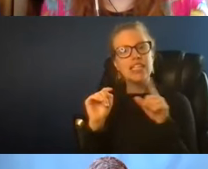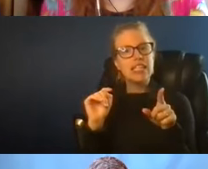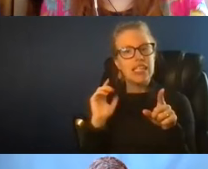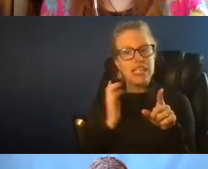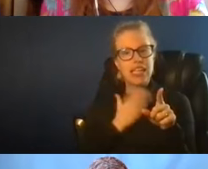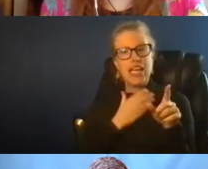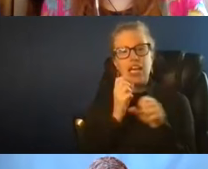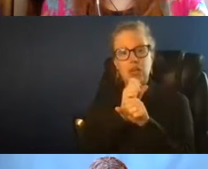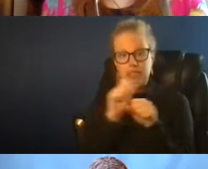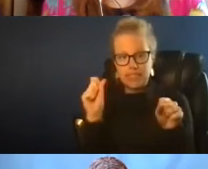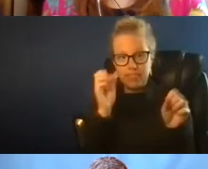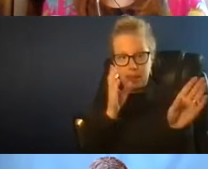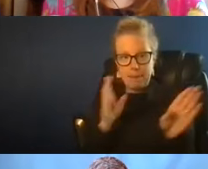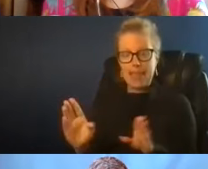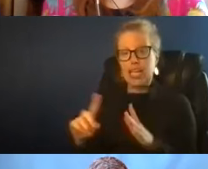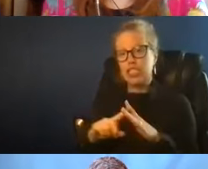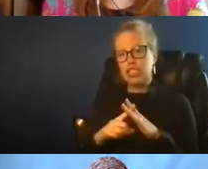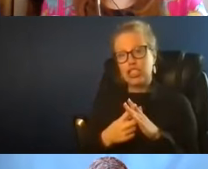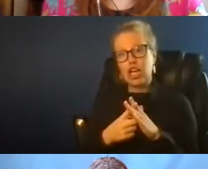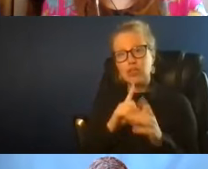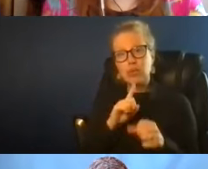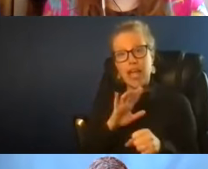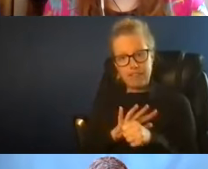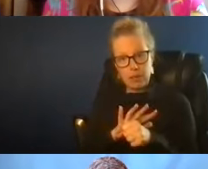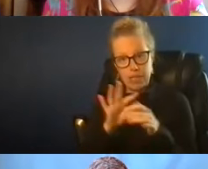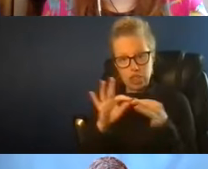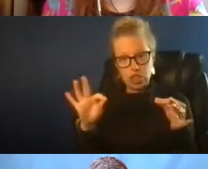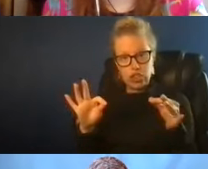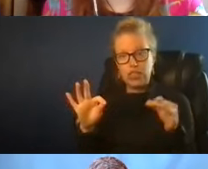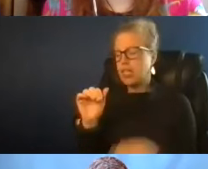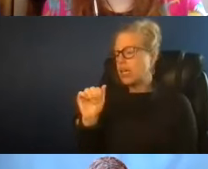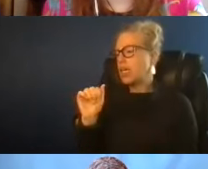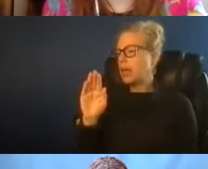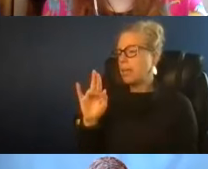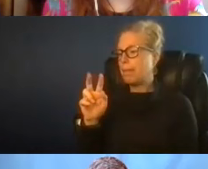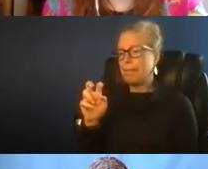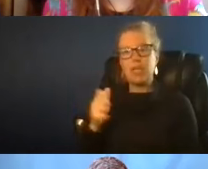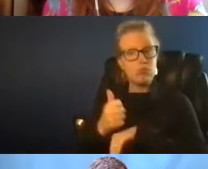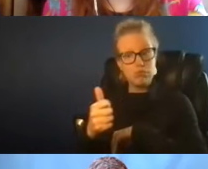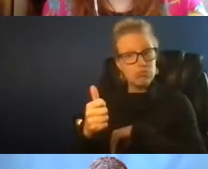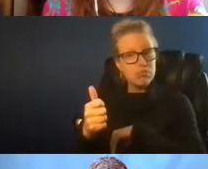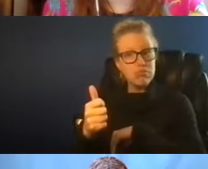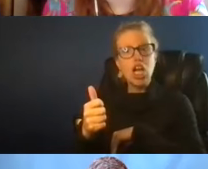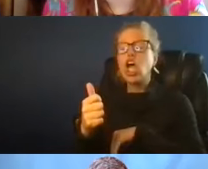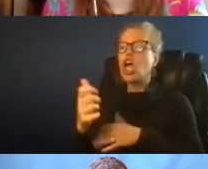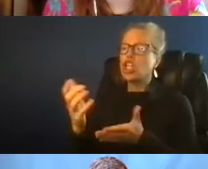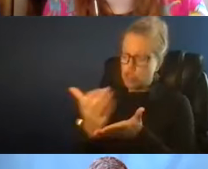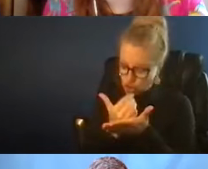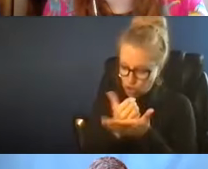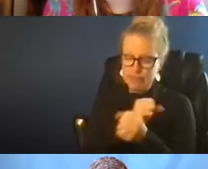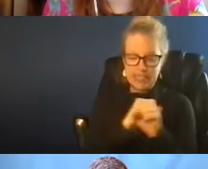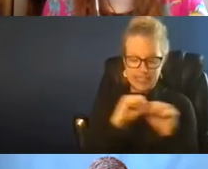safety plan starts with an affirmation that abuse is not your fault. You deserve safety and respect and support